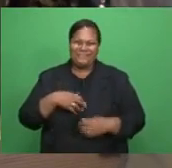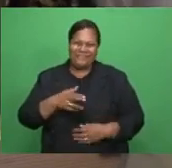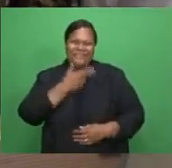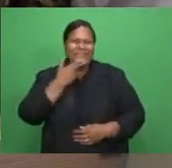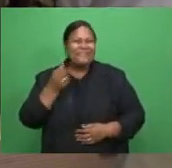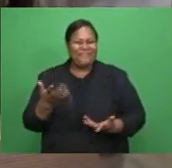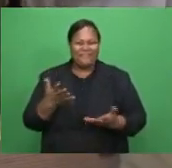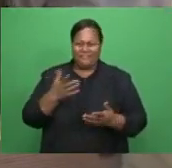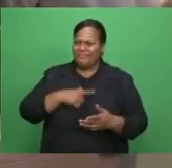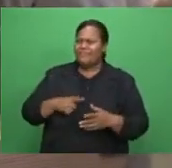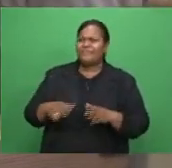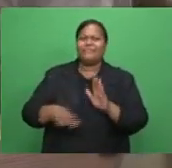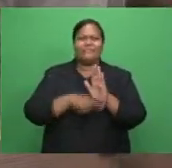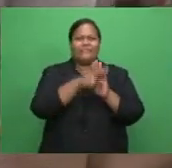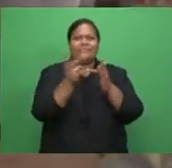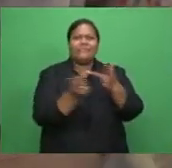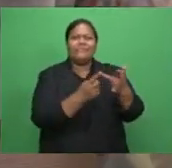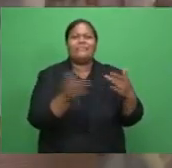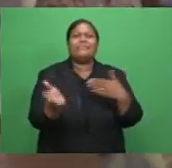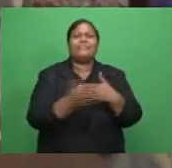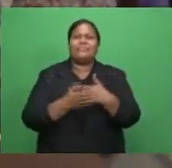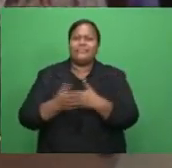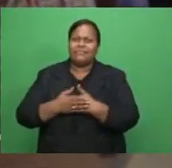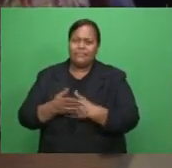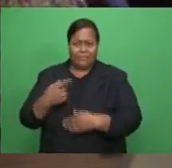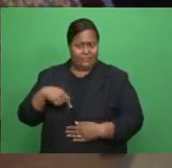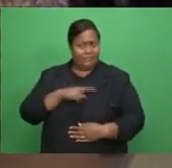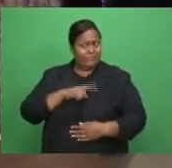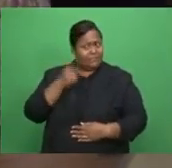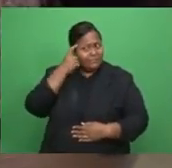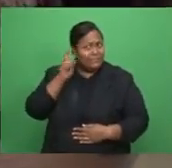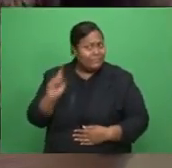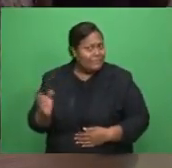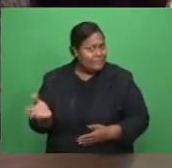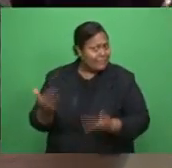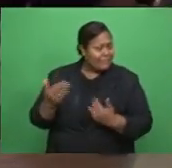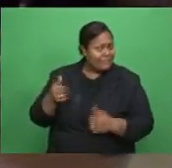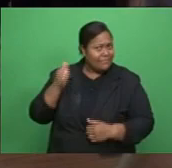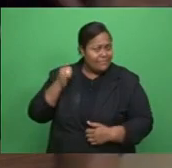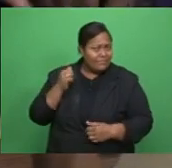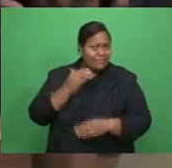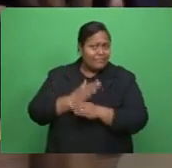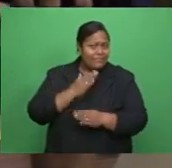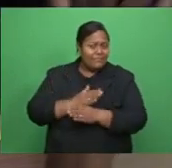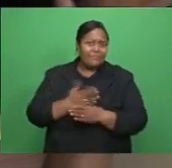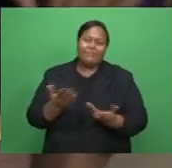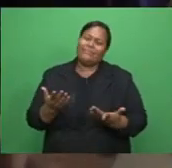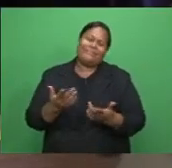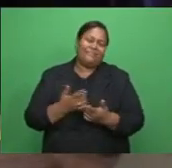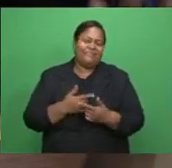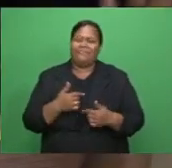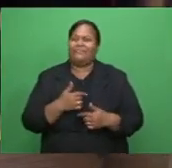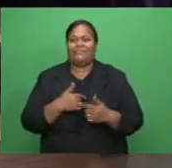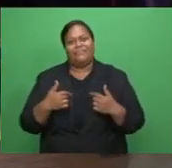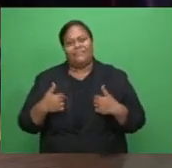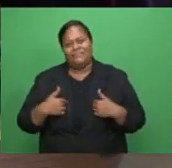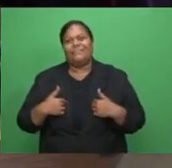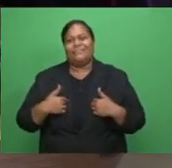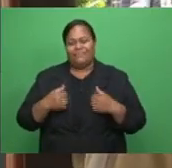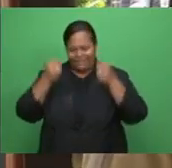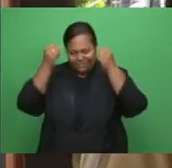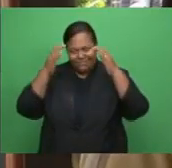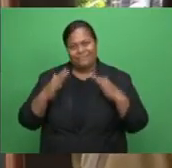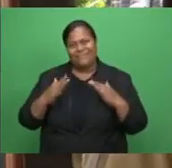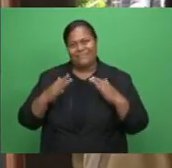closed, and us we are being like called back. Man, we are really, I can say, blessed.